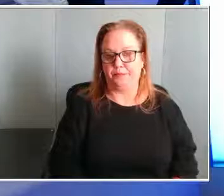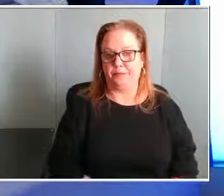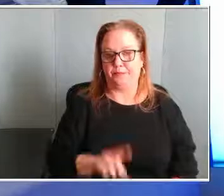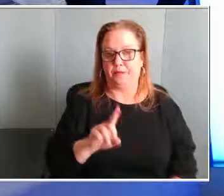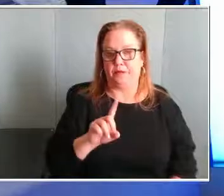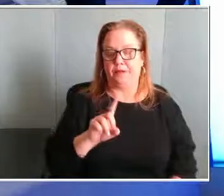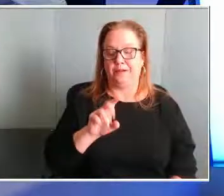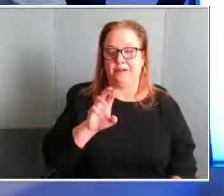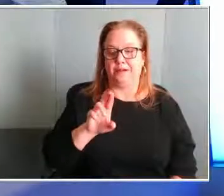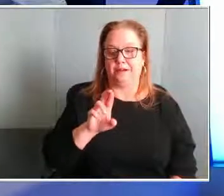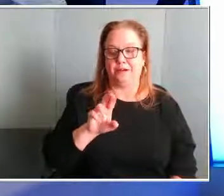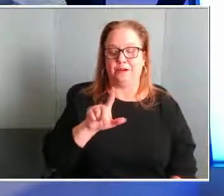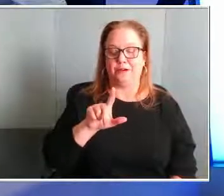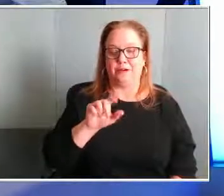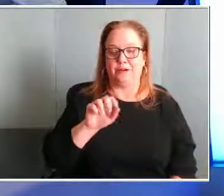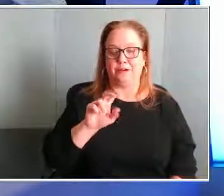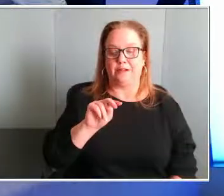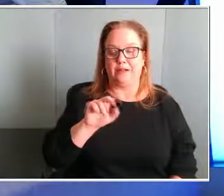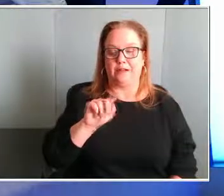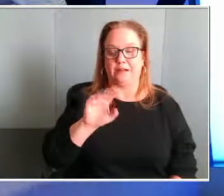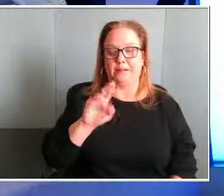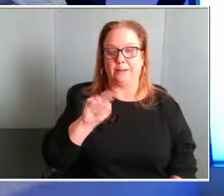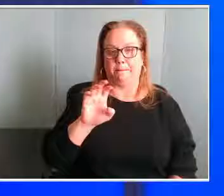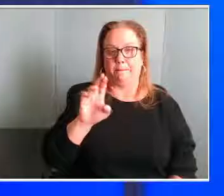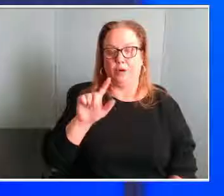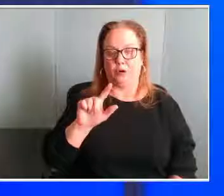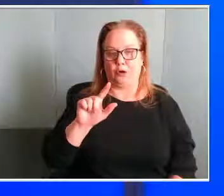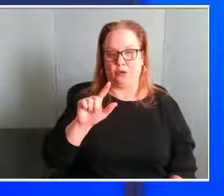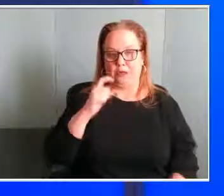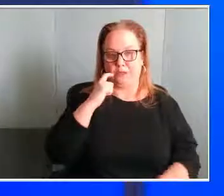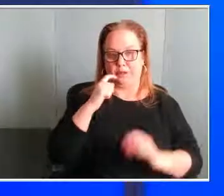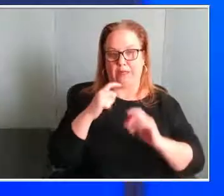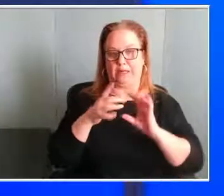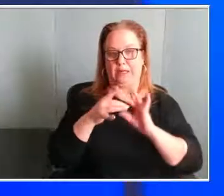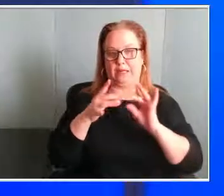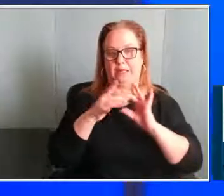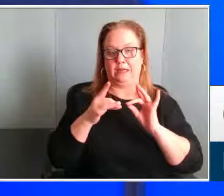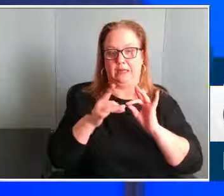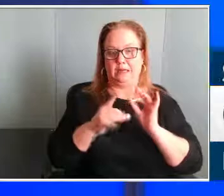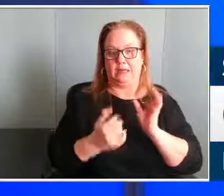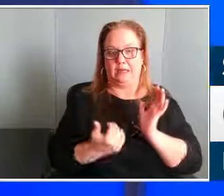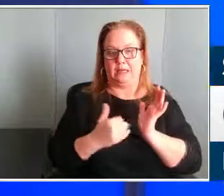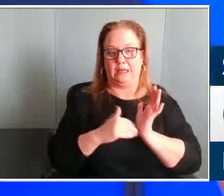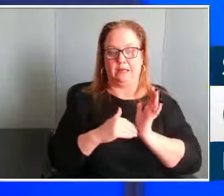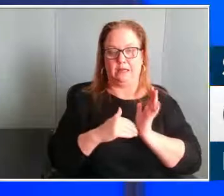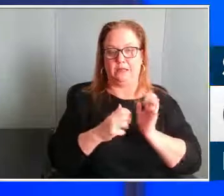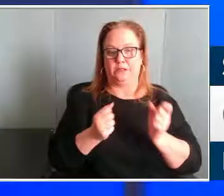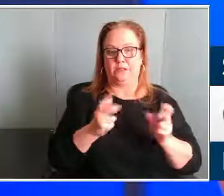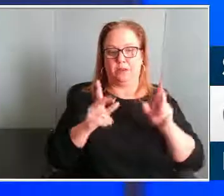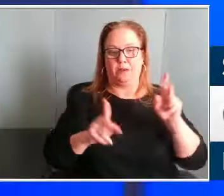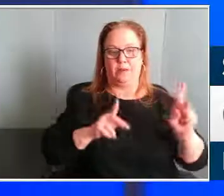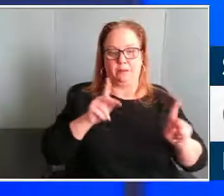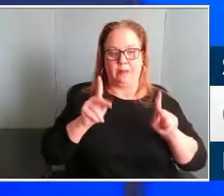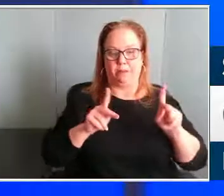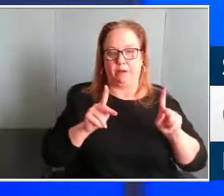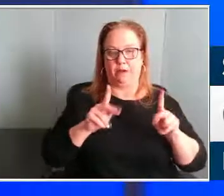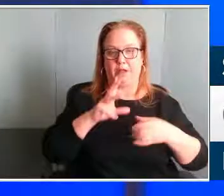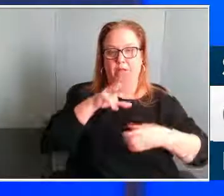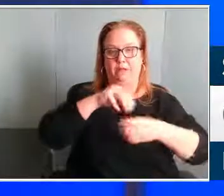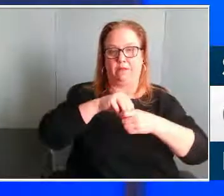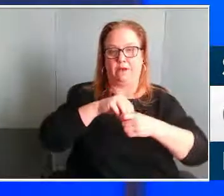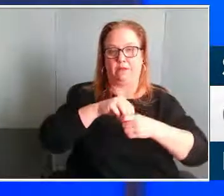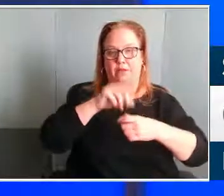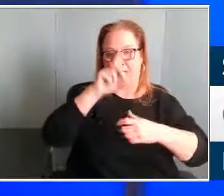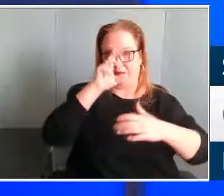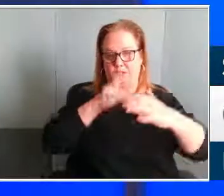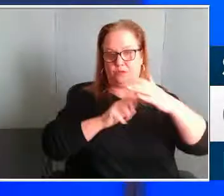Lechtenberg. I guess kind of just reiterating what we said earlier about it takes so many people involved in the stroke program, and many